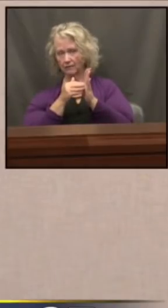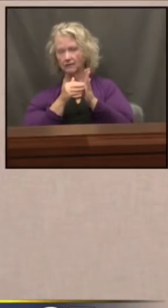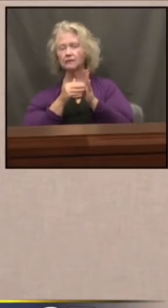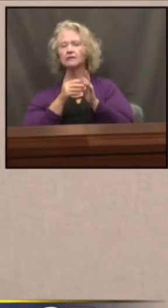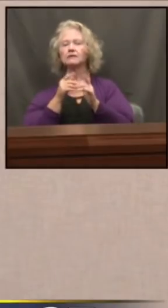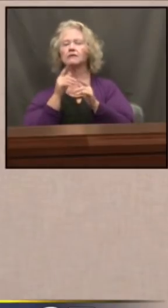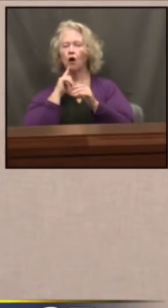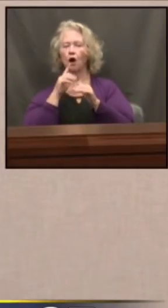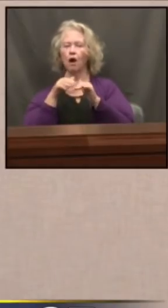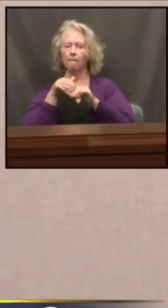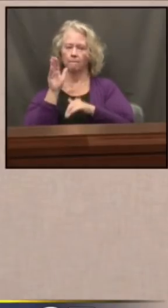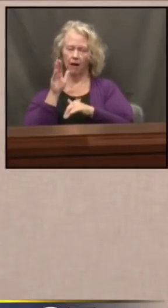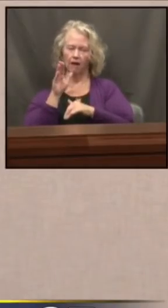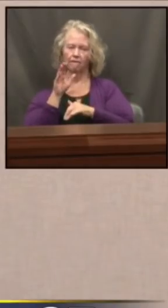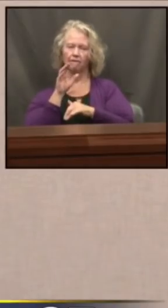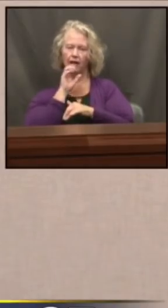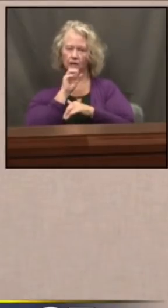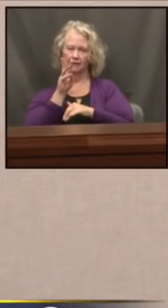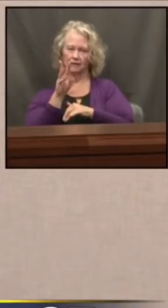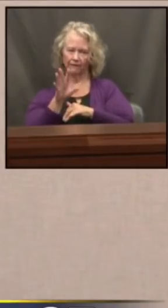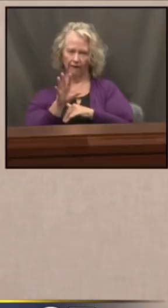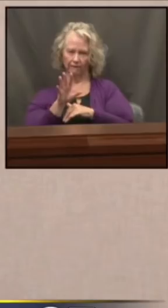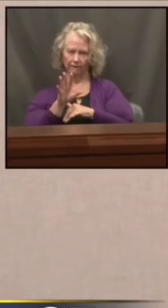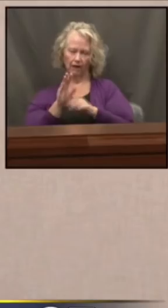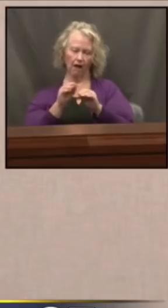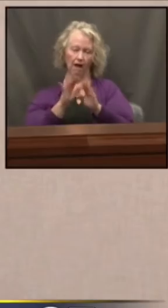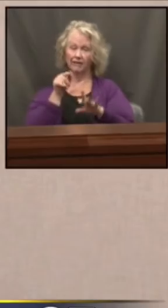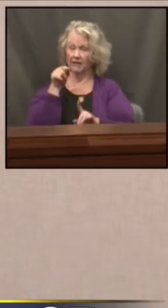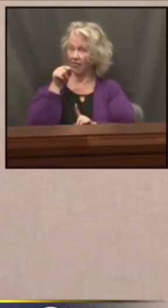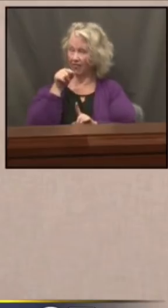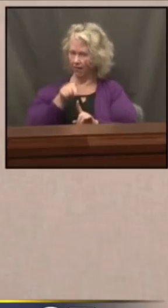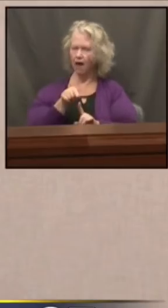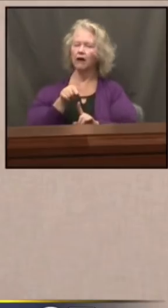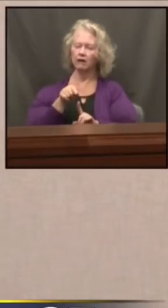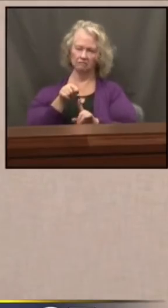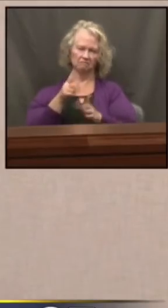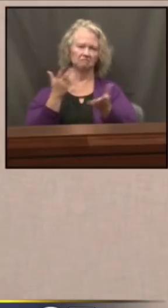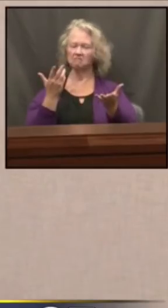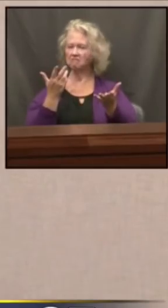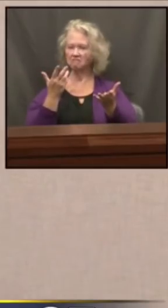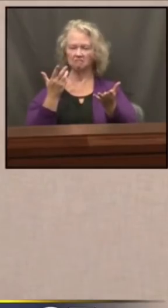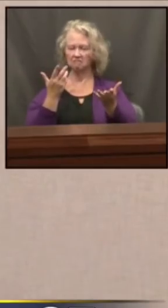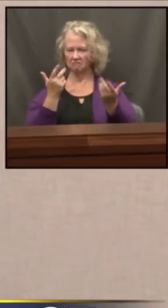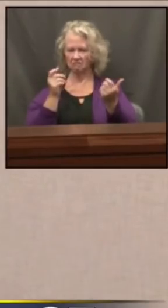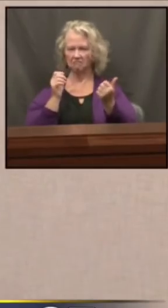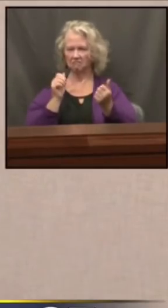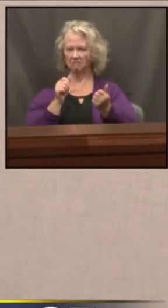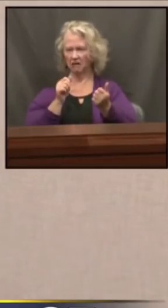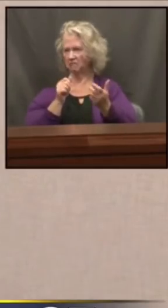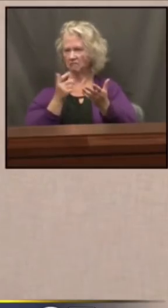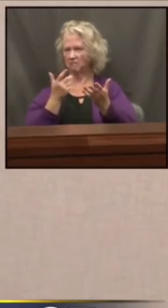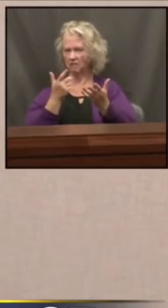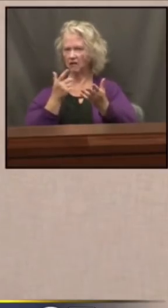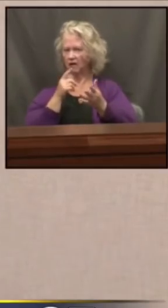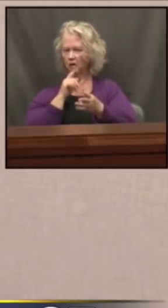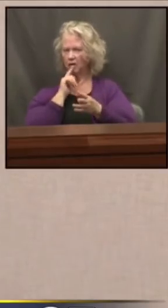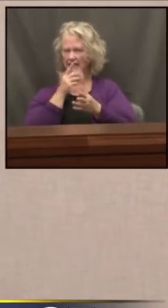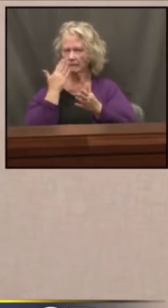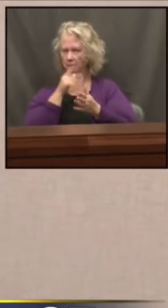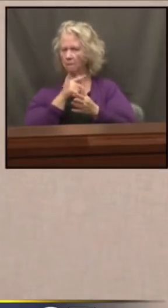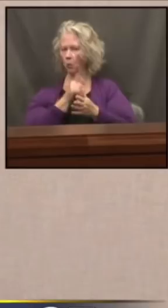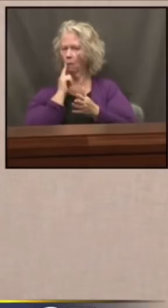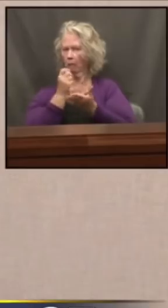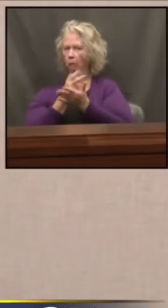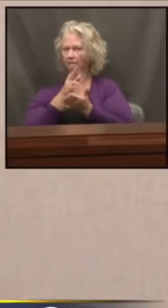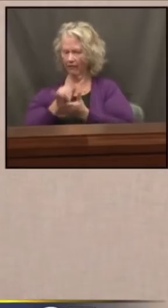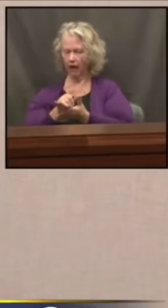age of 65. So those are very clearly, as we understand from the meeting that's going on right now, likely to be recommended. The